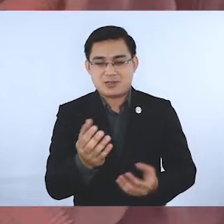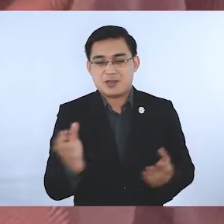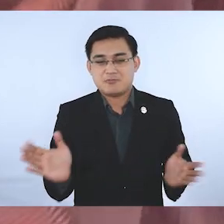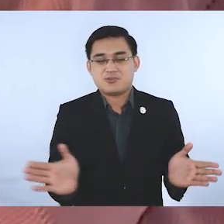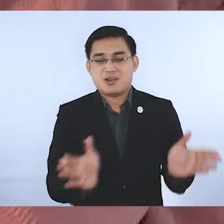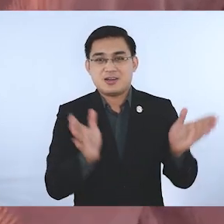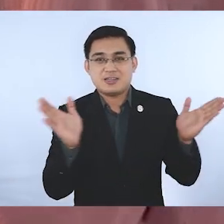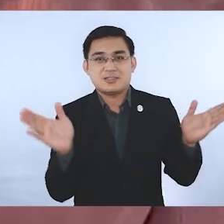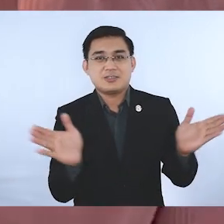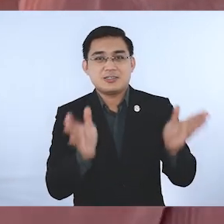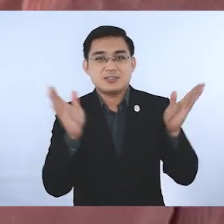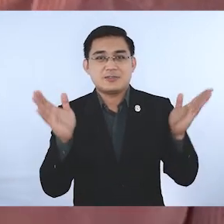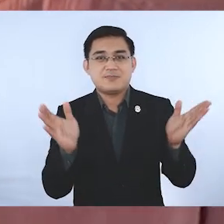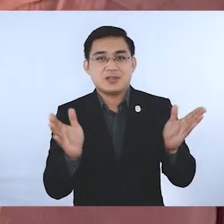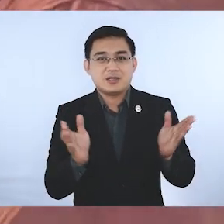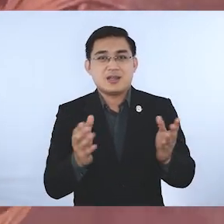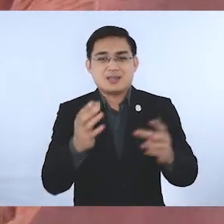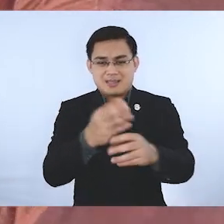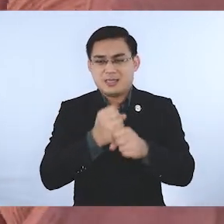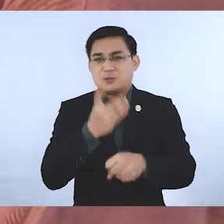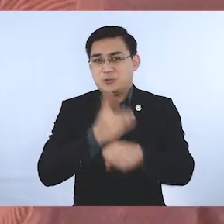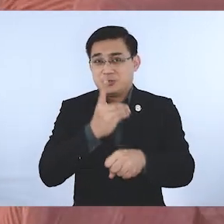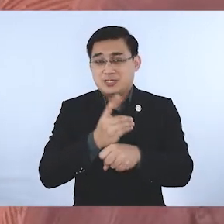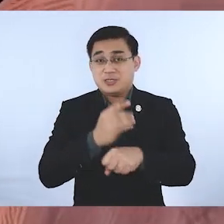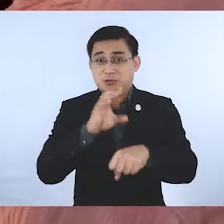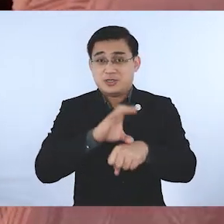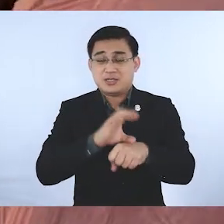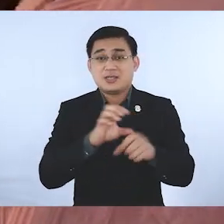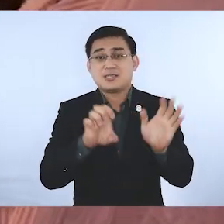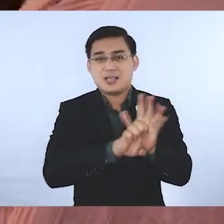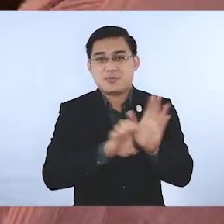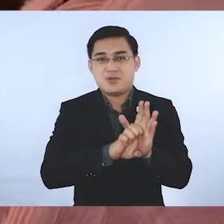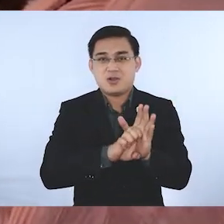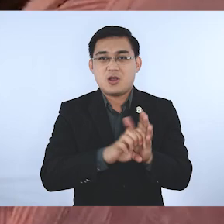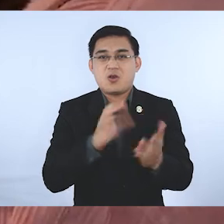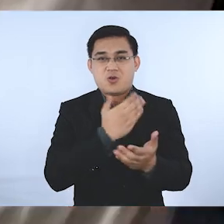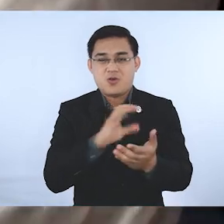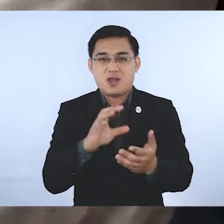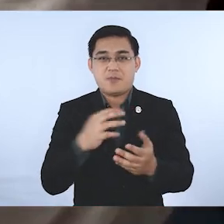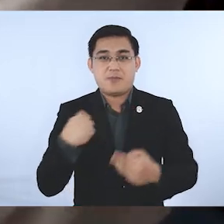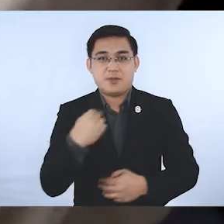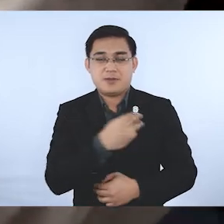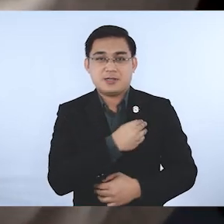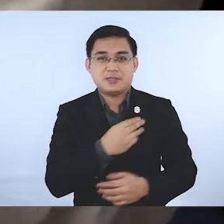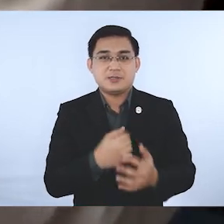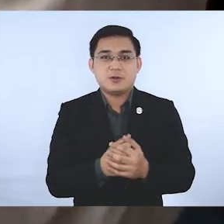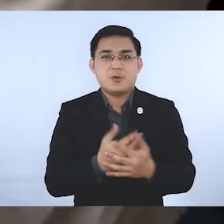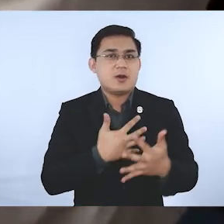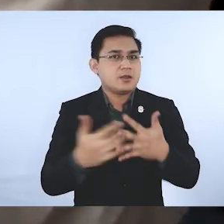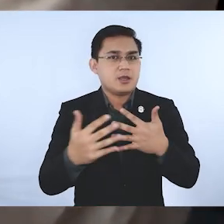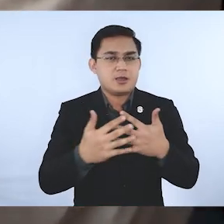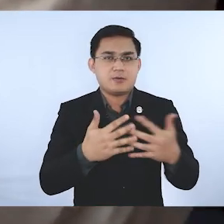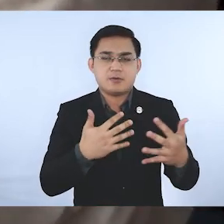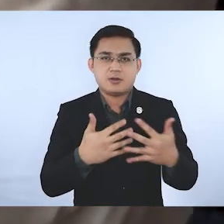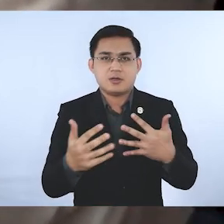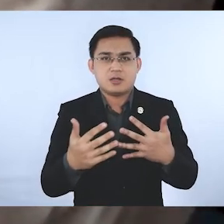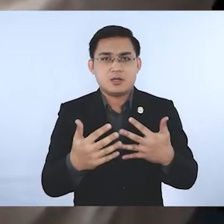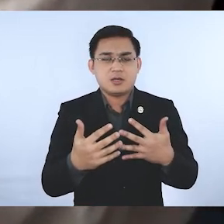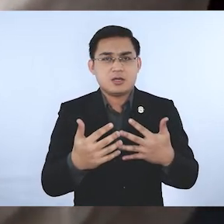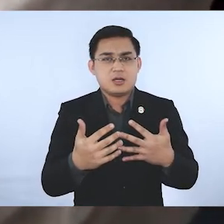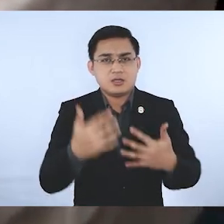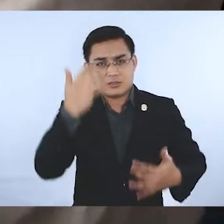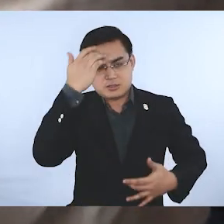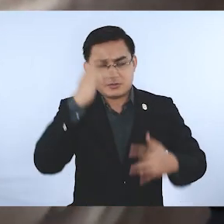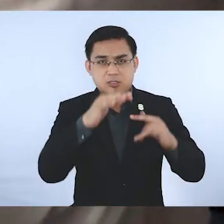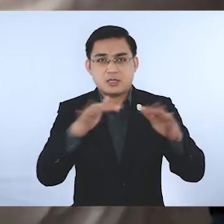to take a duty inside the church, for example, as a choir member. Despite the lockdown and social distancing measures that are